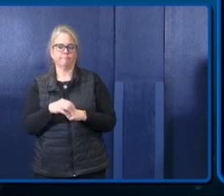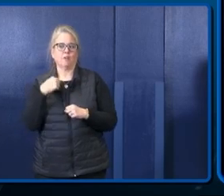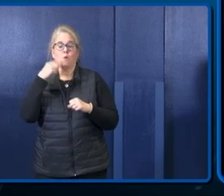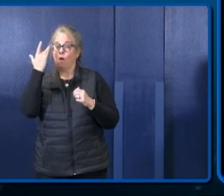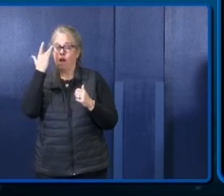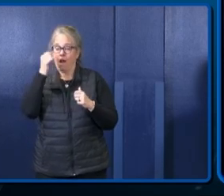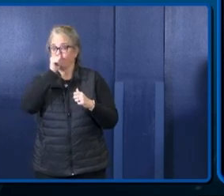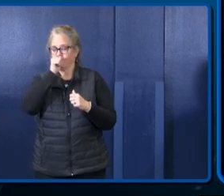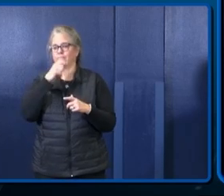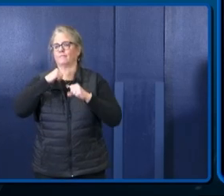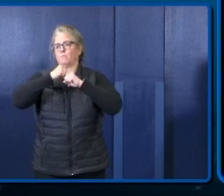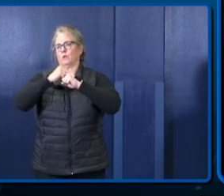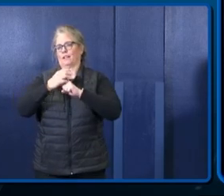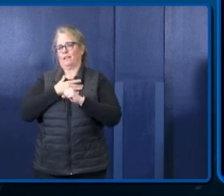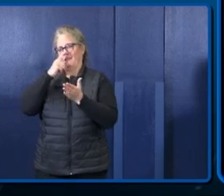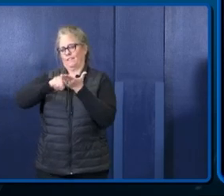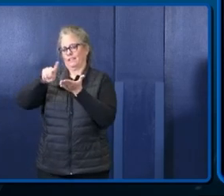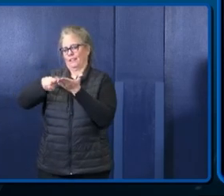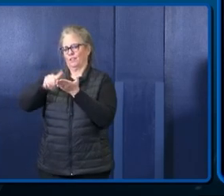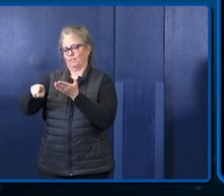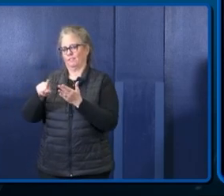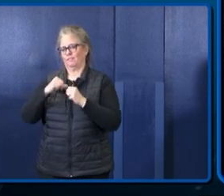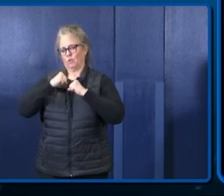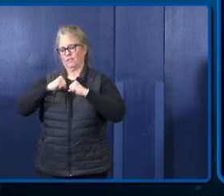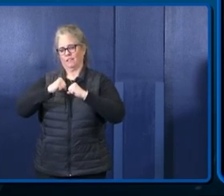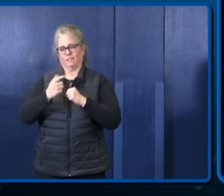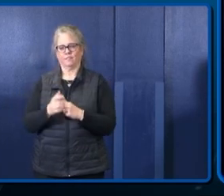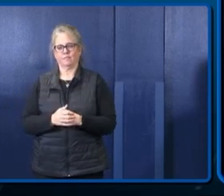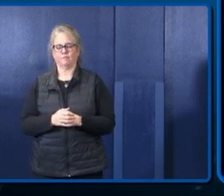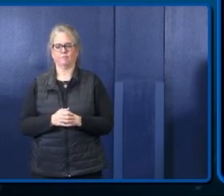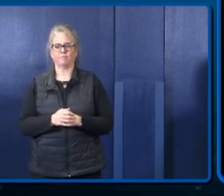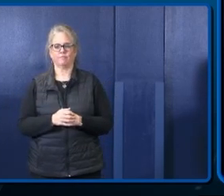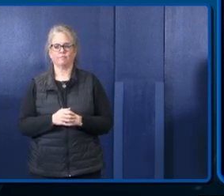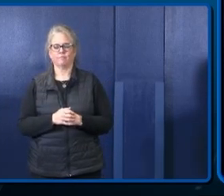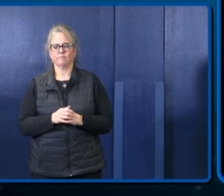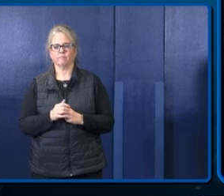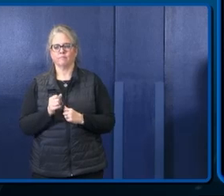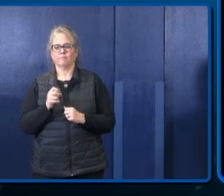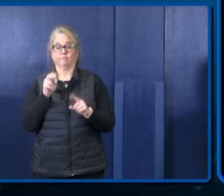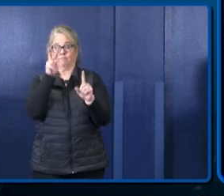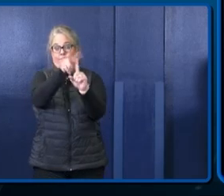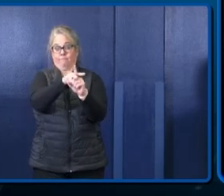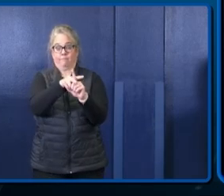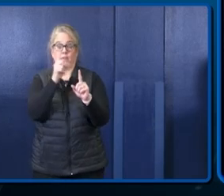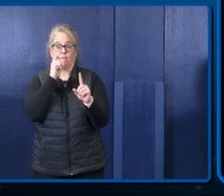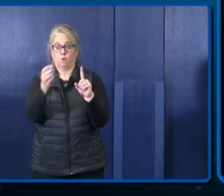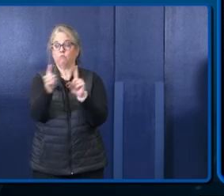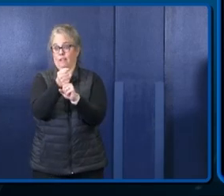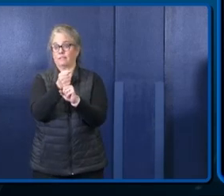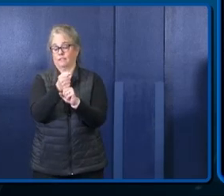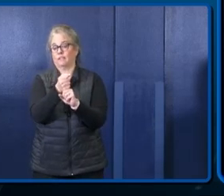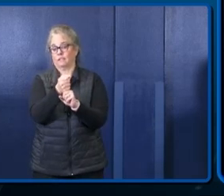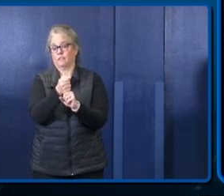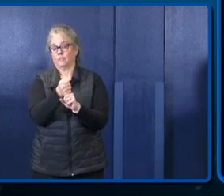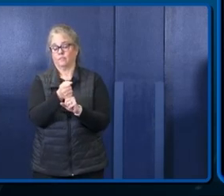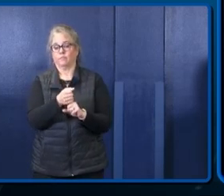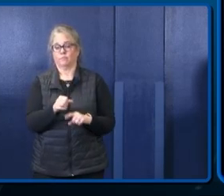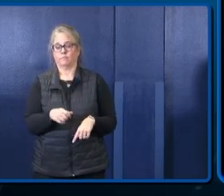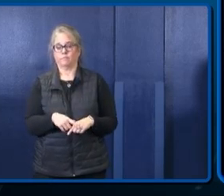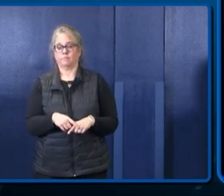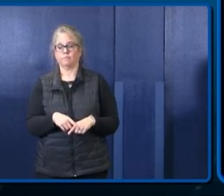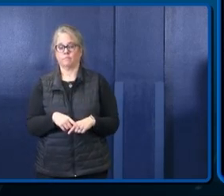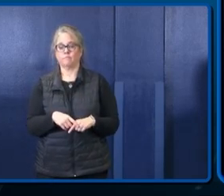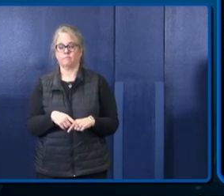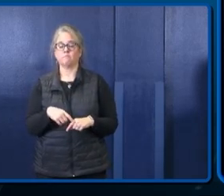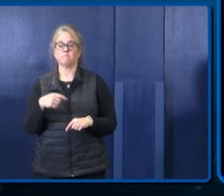forward. That's what occurred here. So when we file for an arrest warrant from police, we'll file a motion to have that